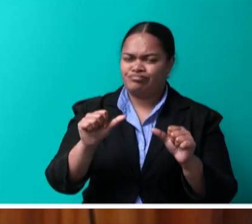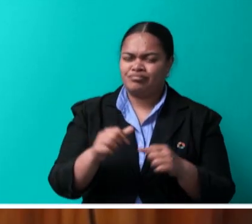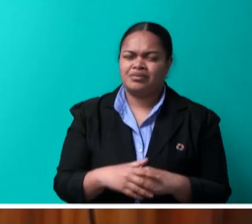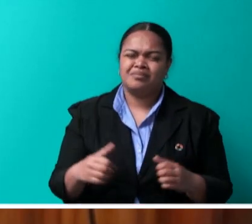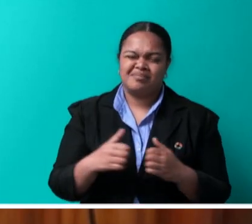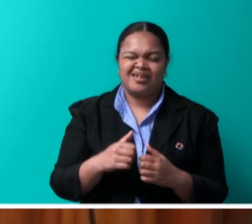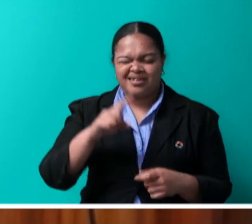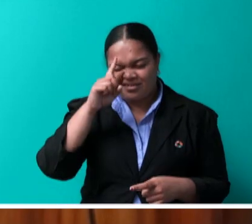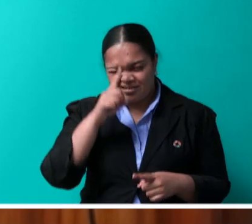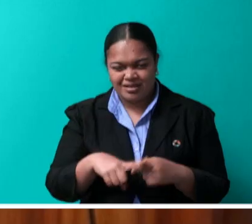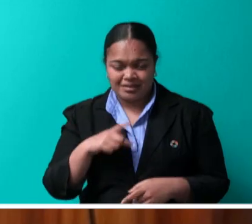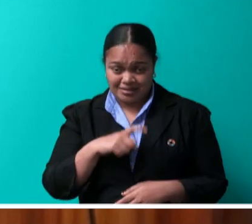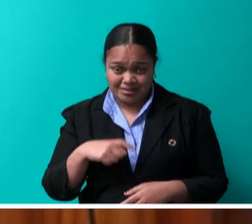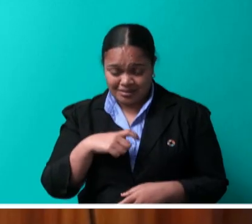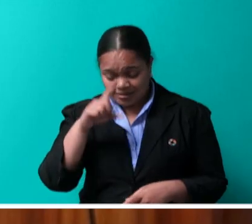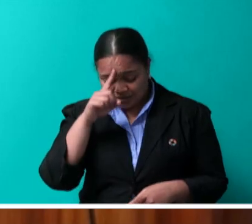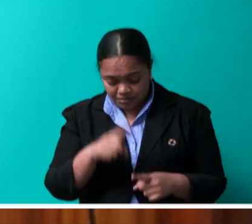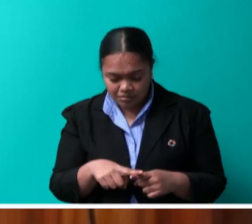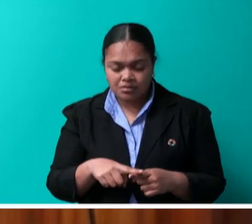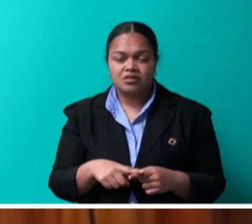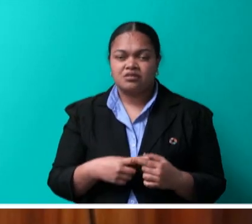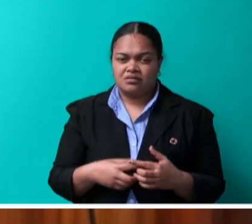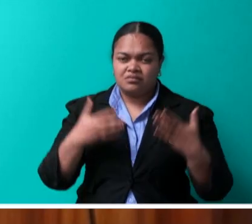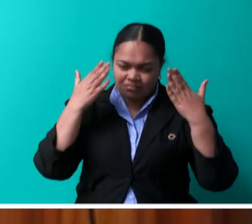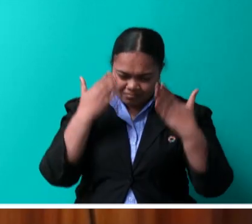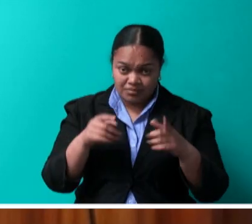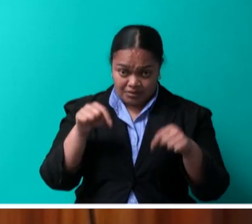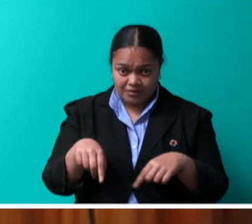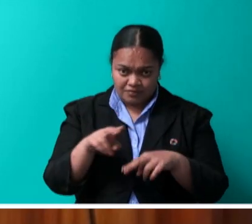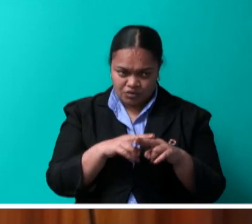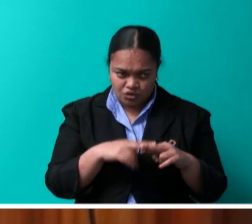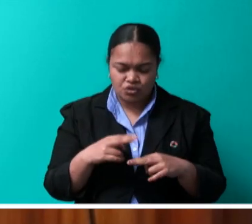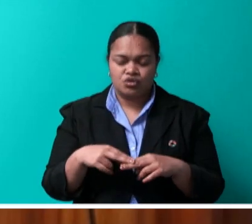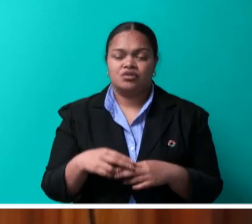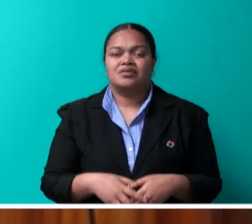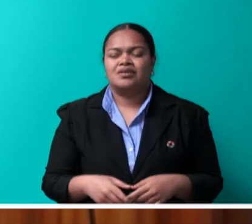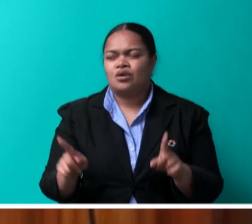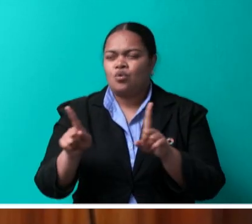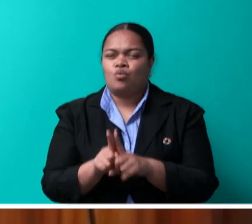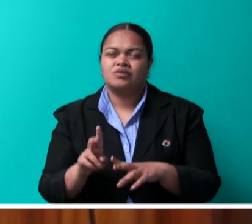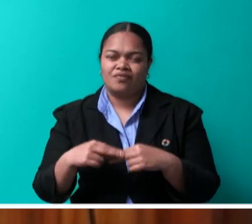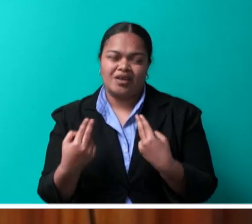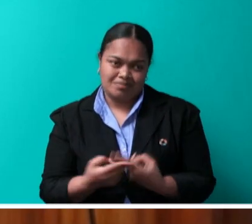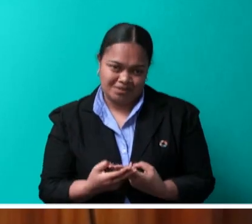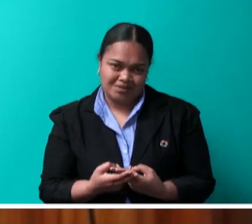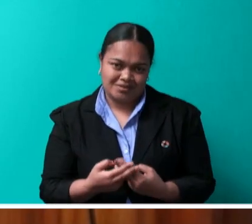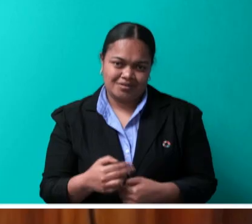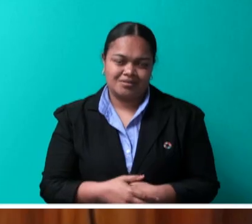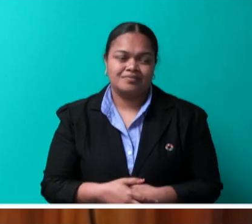cancer patients to receive specialized treatment here in Fiji and close to their families. An